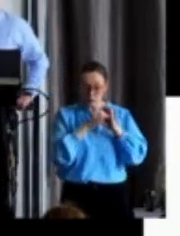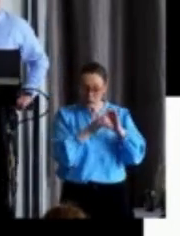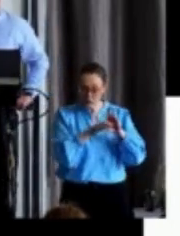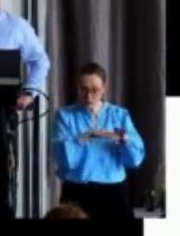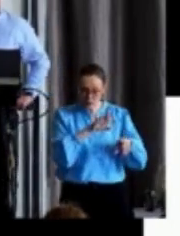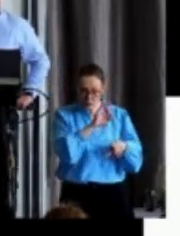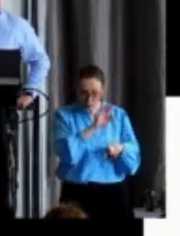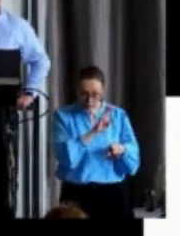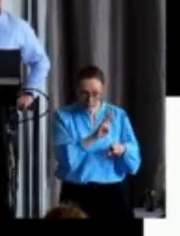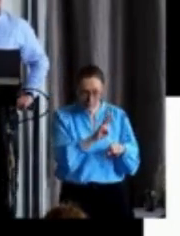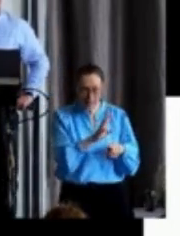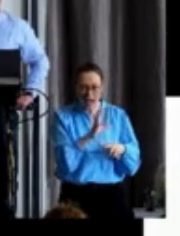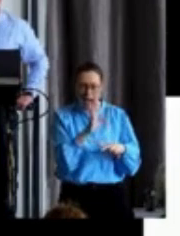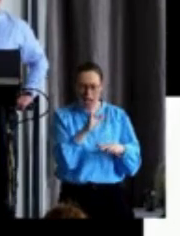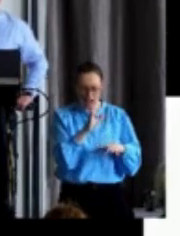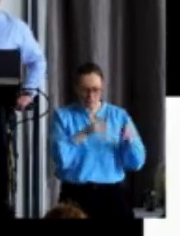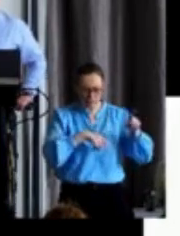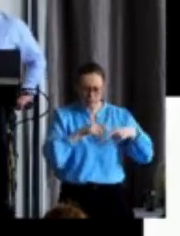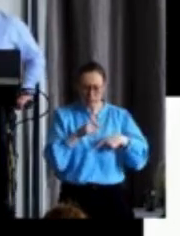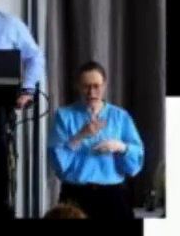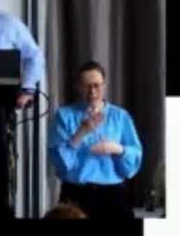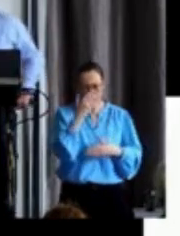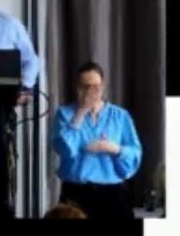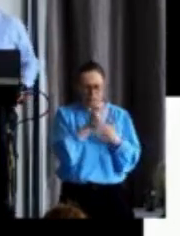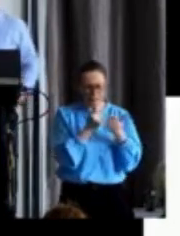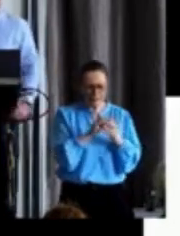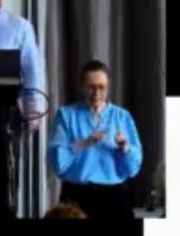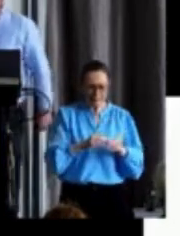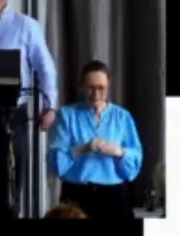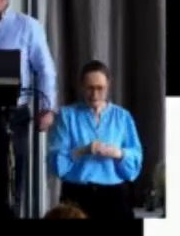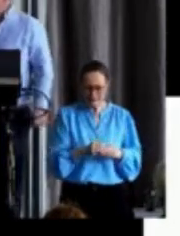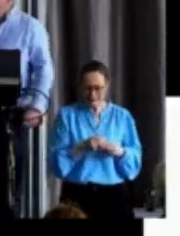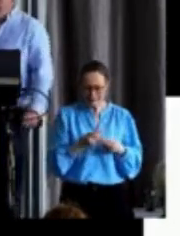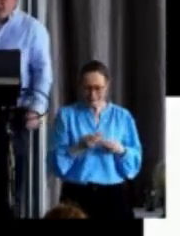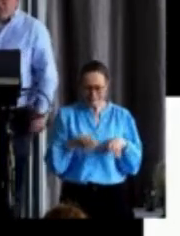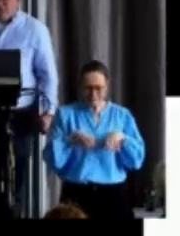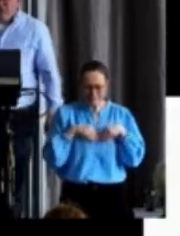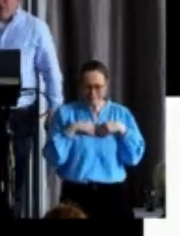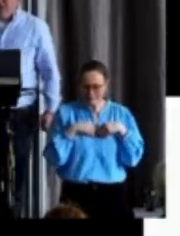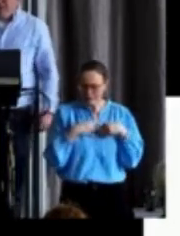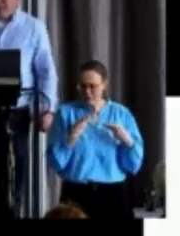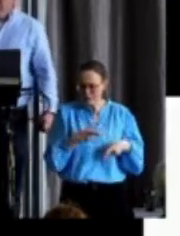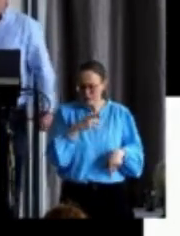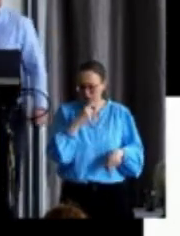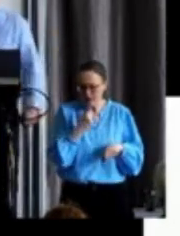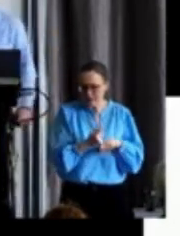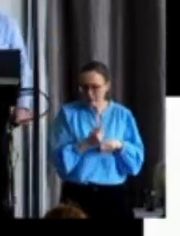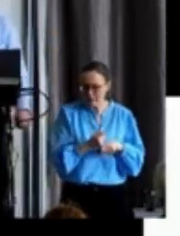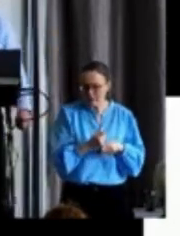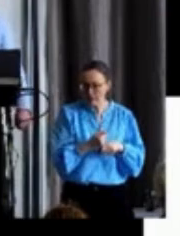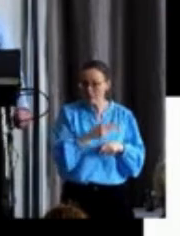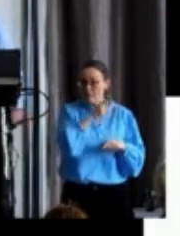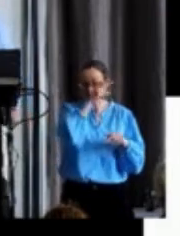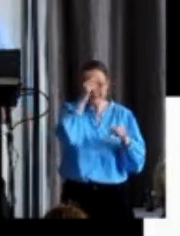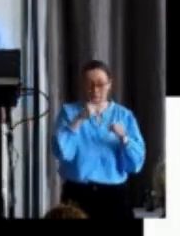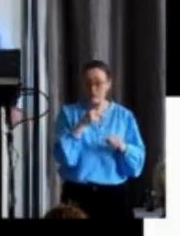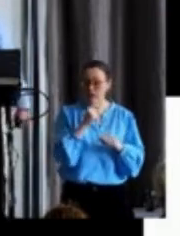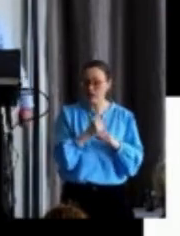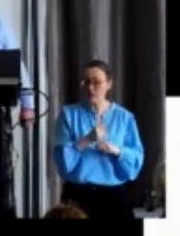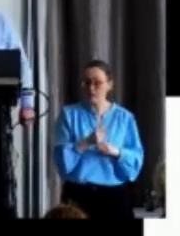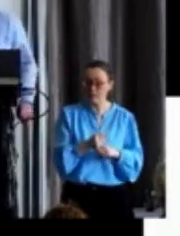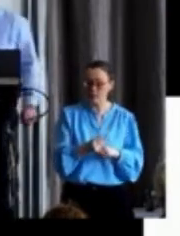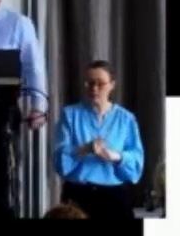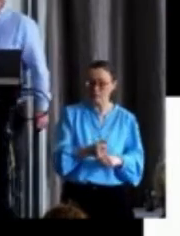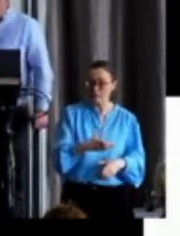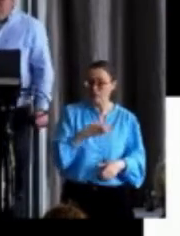nuanced, and there is more than a degree of reluctance to discuss the issue that may impact on lifestyle, for example, fitness to drive, lifestyle choices,